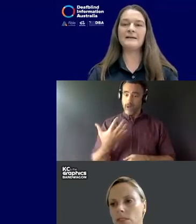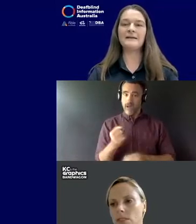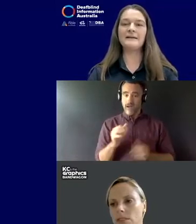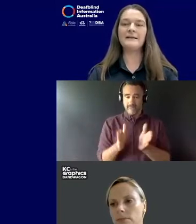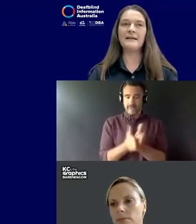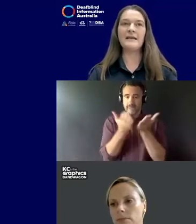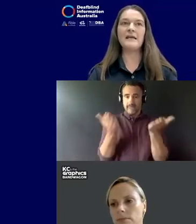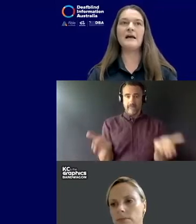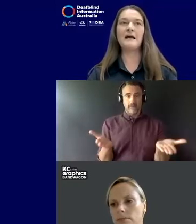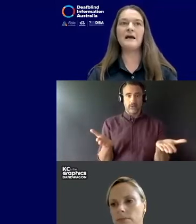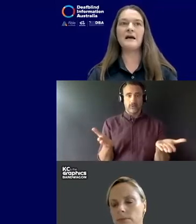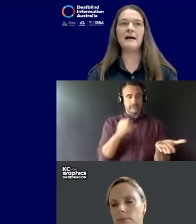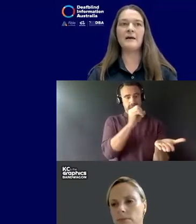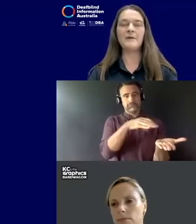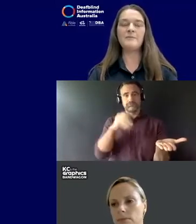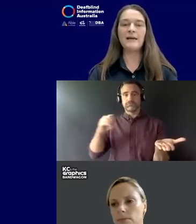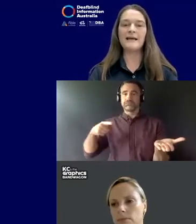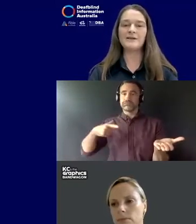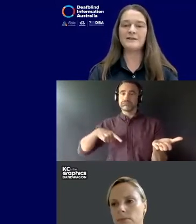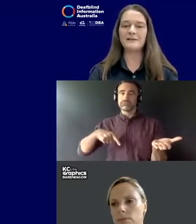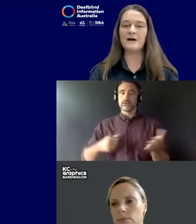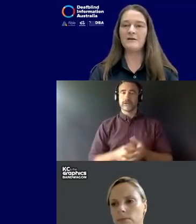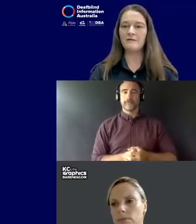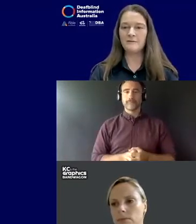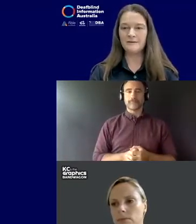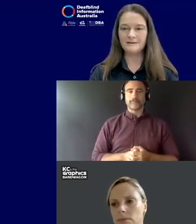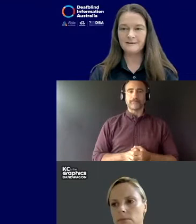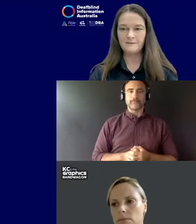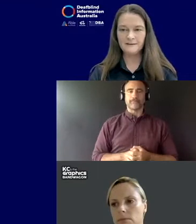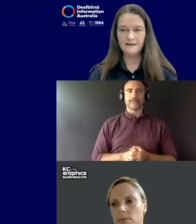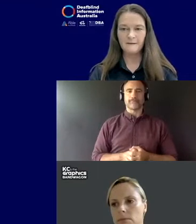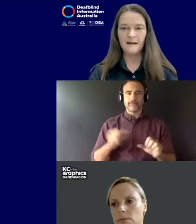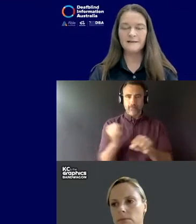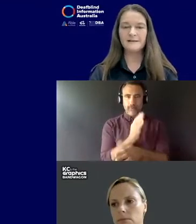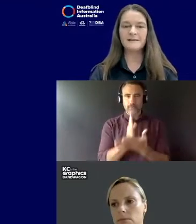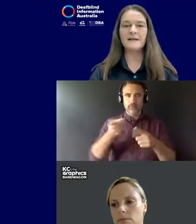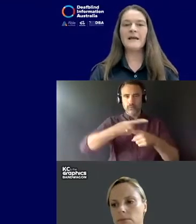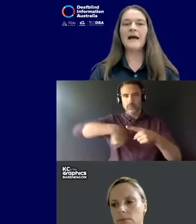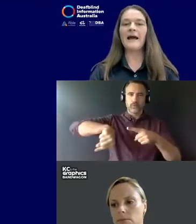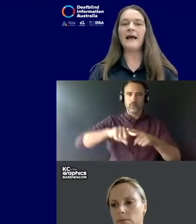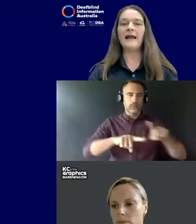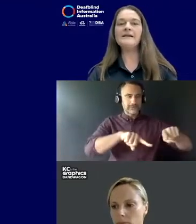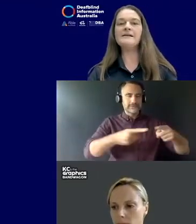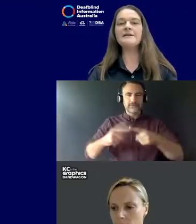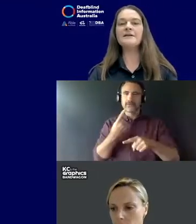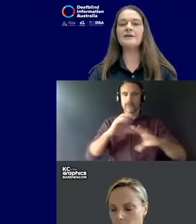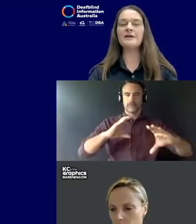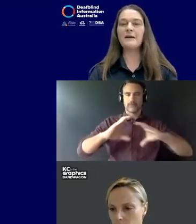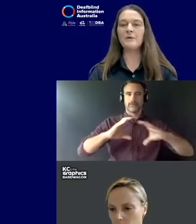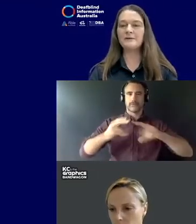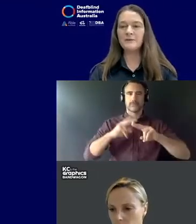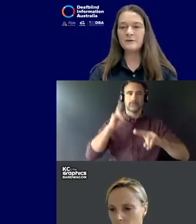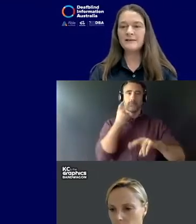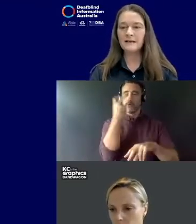capture the communication style of a person with deafblindness and document